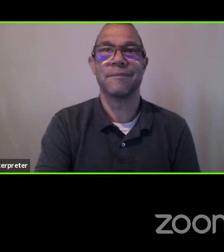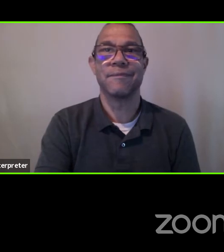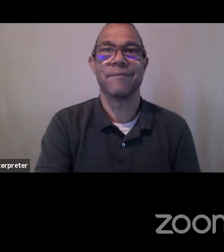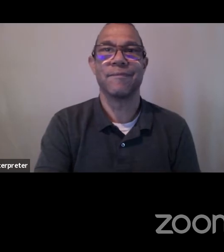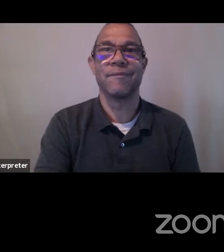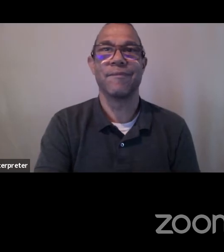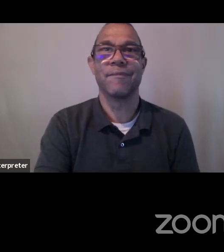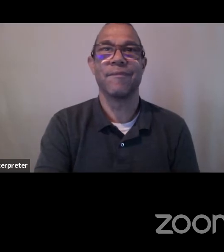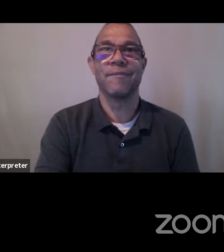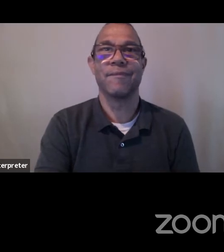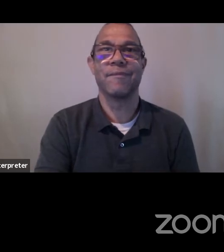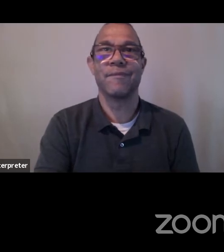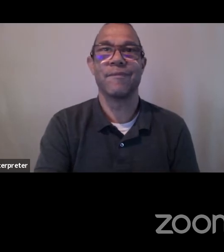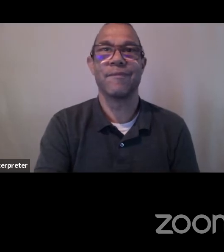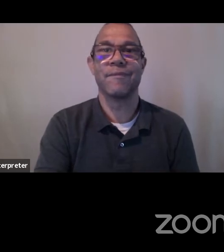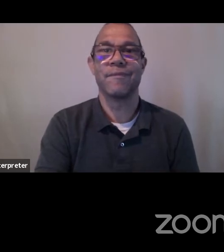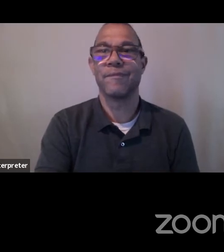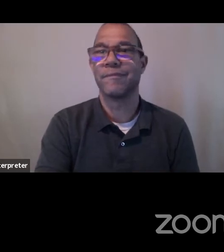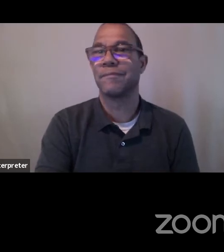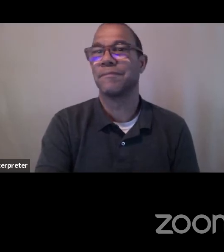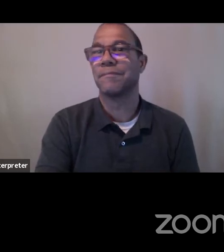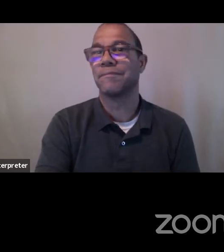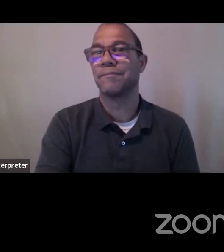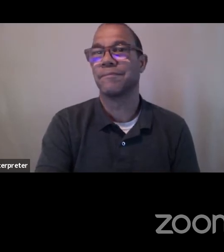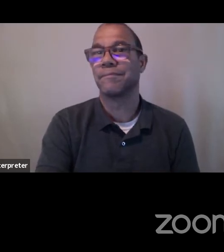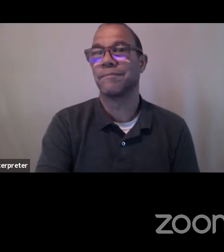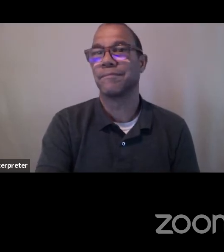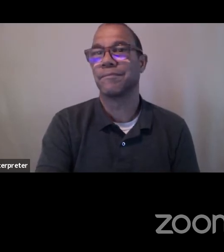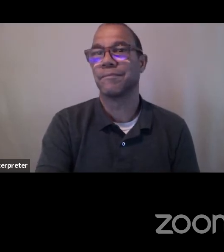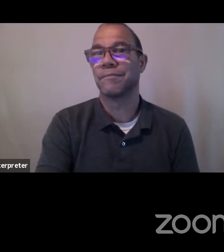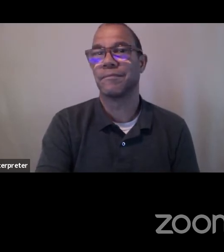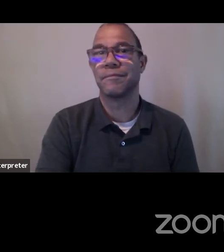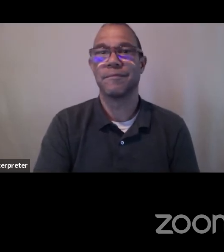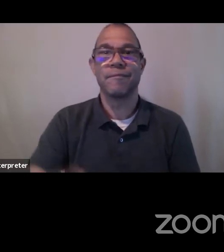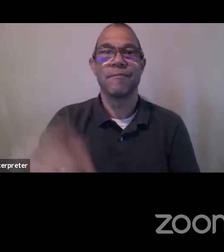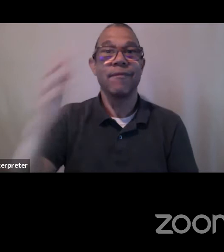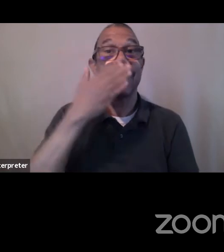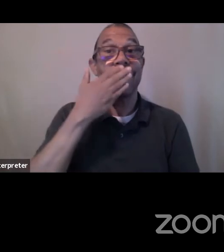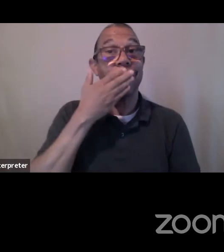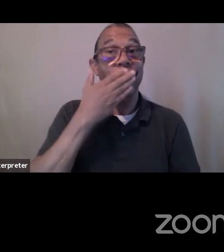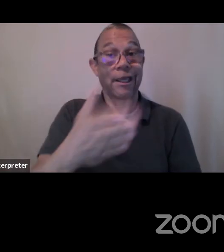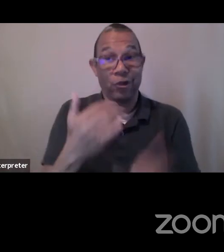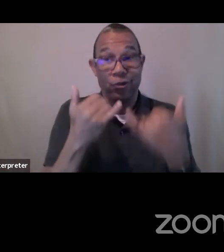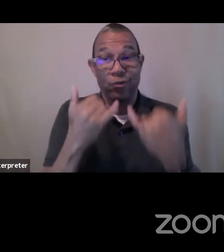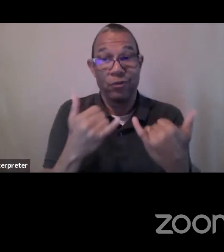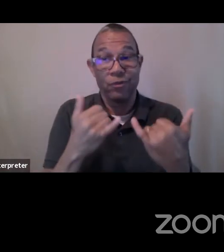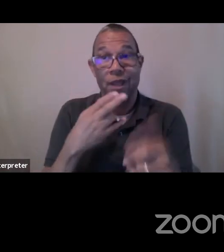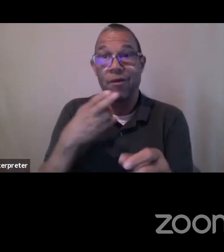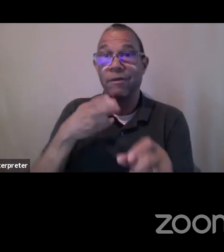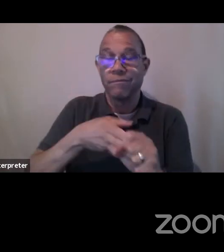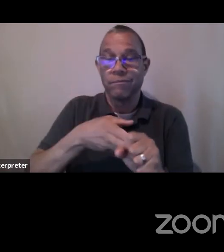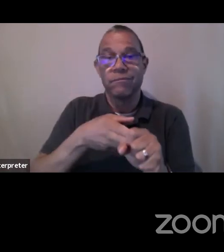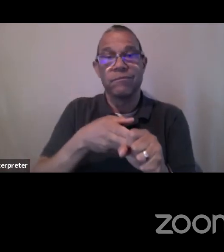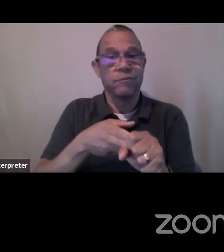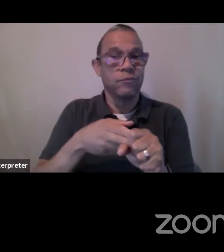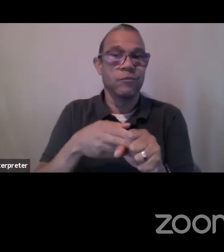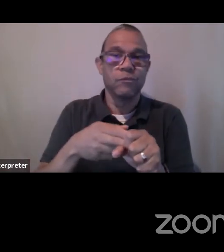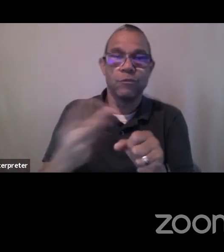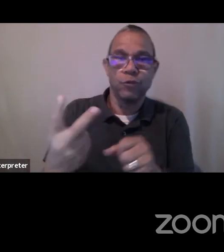Thank you. I want to invite our two guests to join us. And let's start talking about this new form of theater